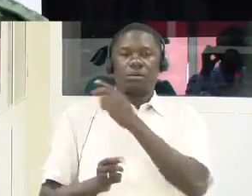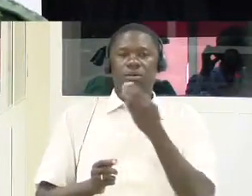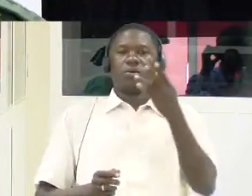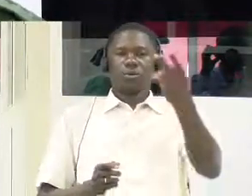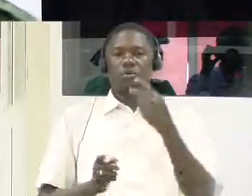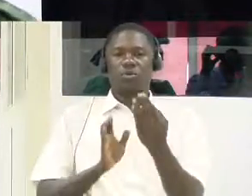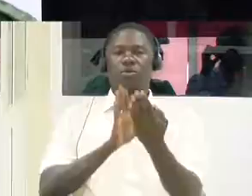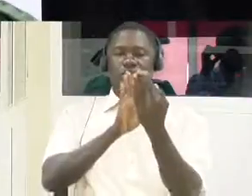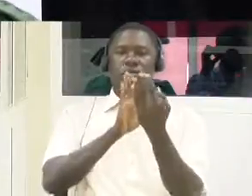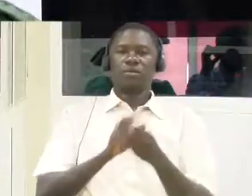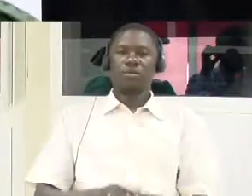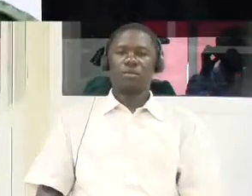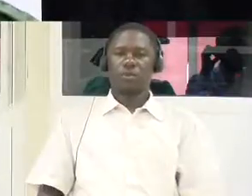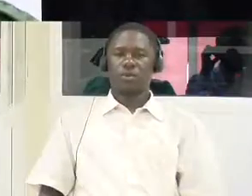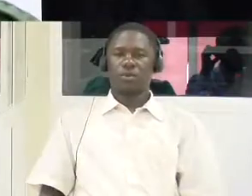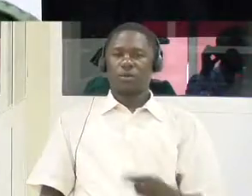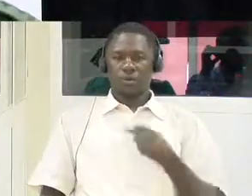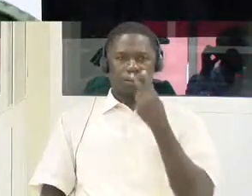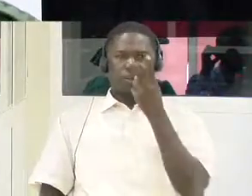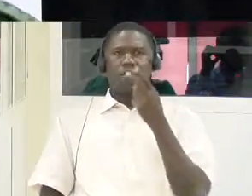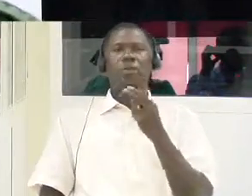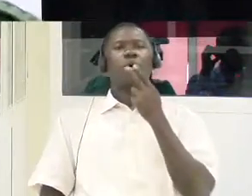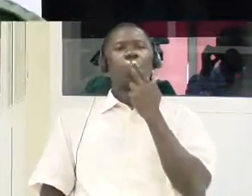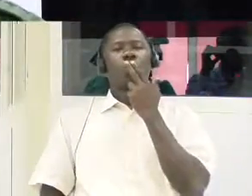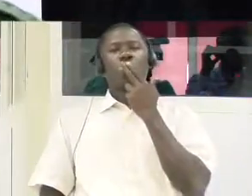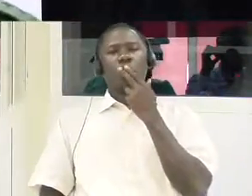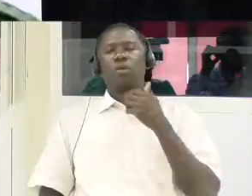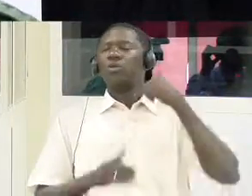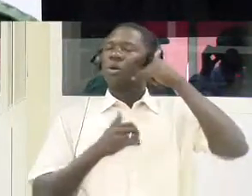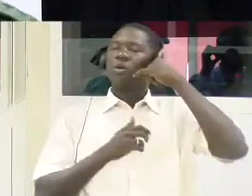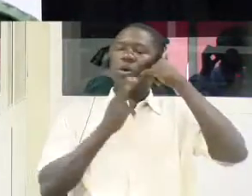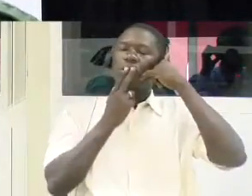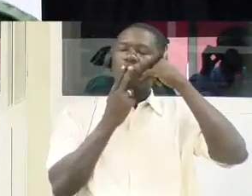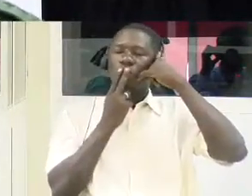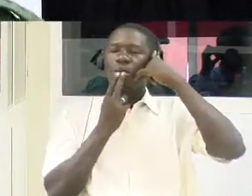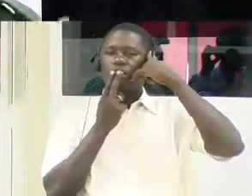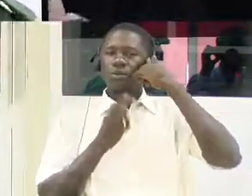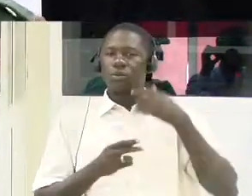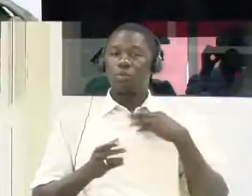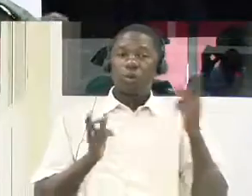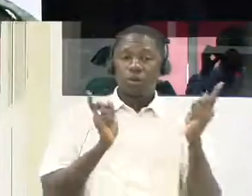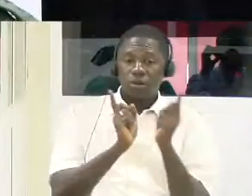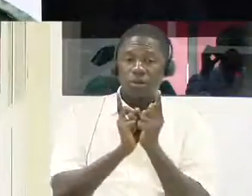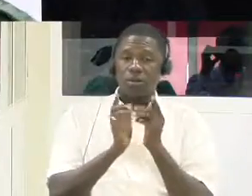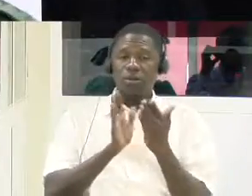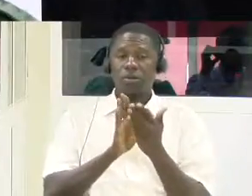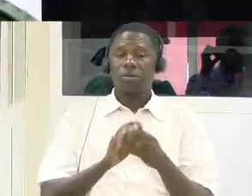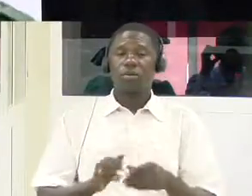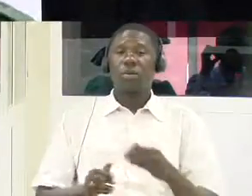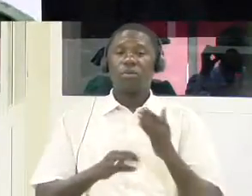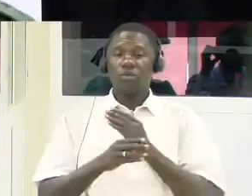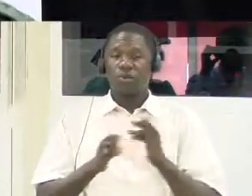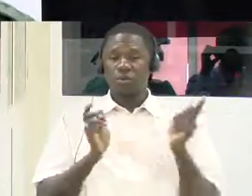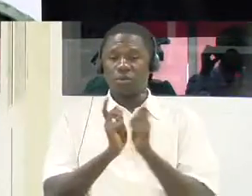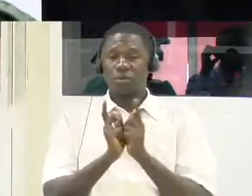So, he was smoking and talking on the telephone. So when we get closer, before we meet, he switched off the